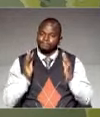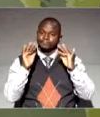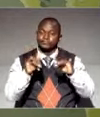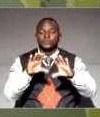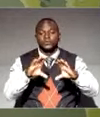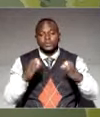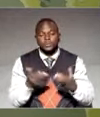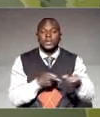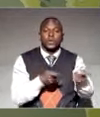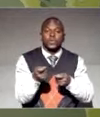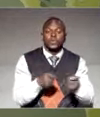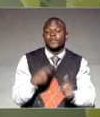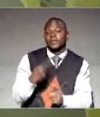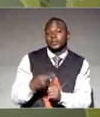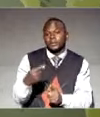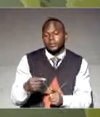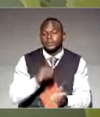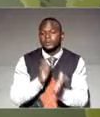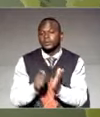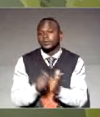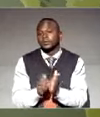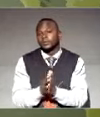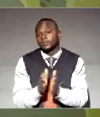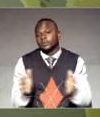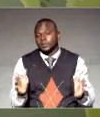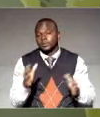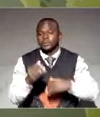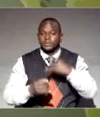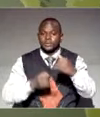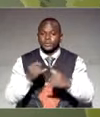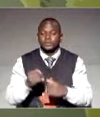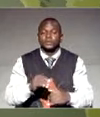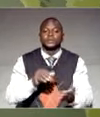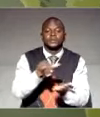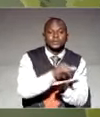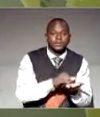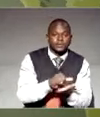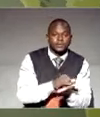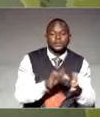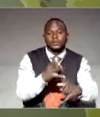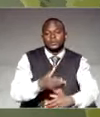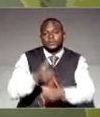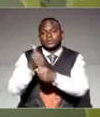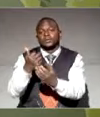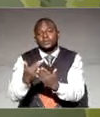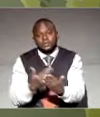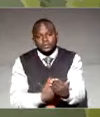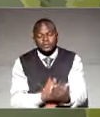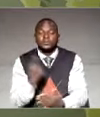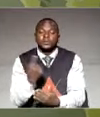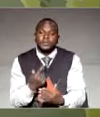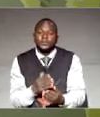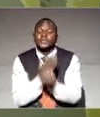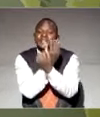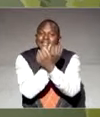aviation regulators in Kampala, the Secretary General of International Civil Aviation Organization reports a single